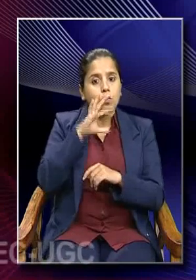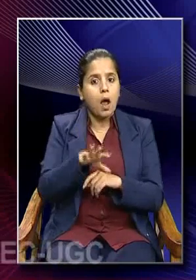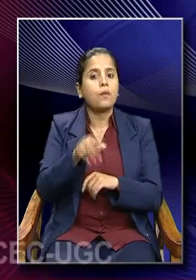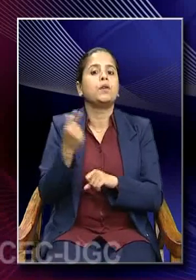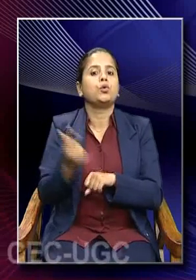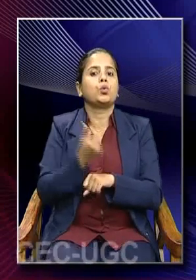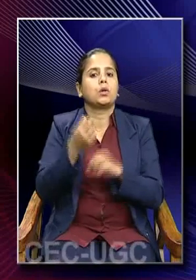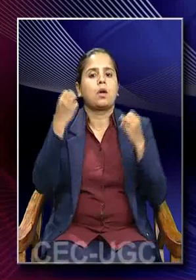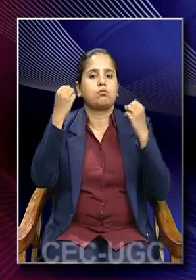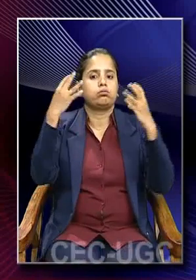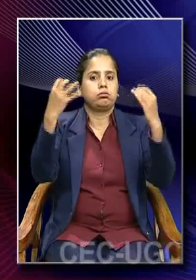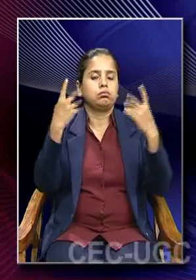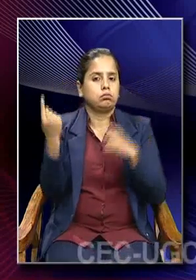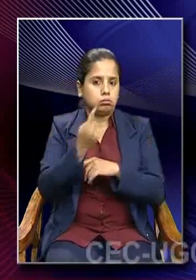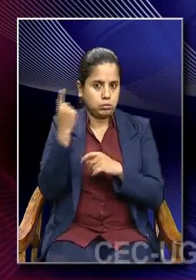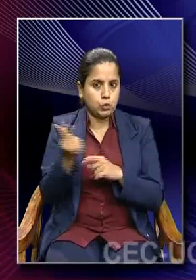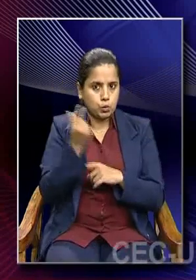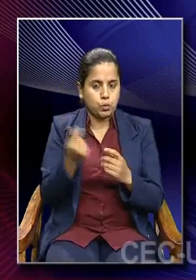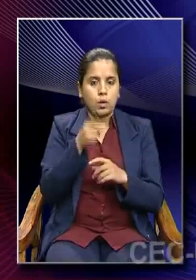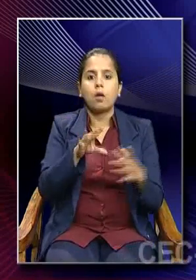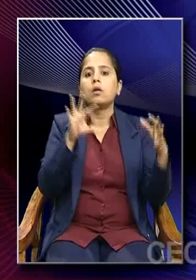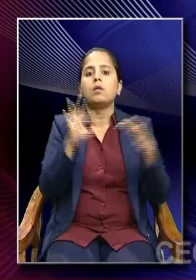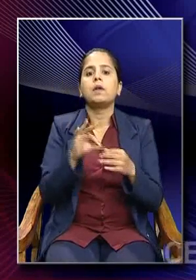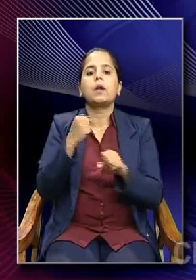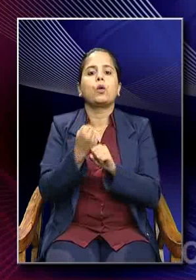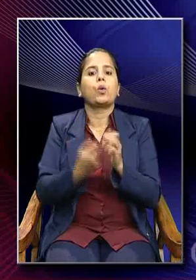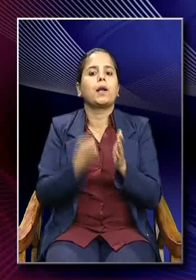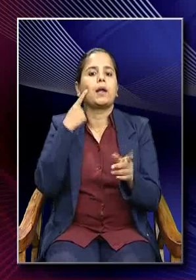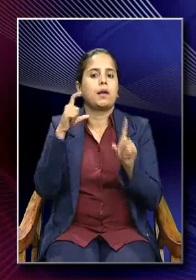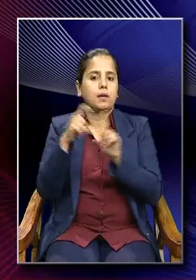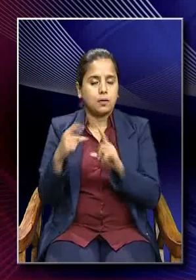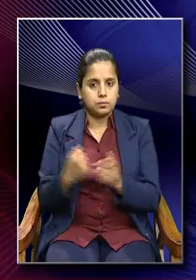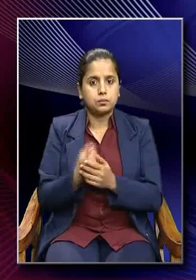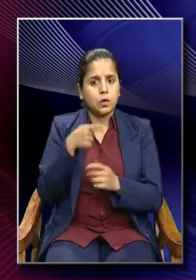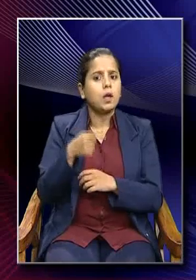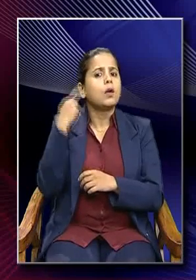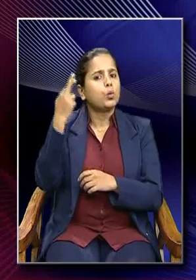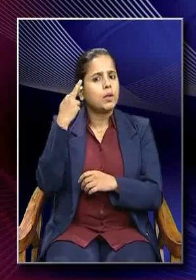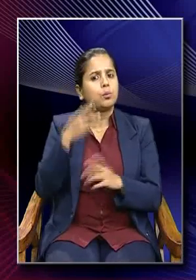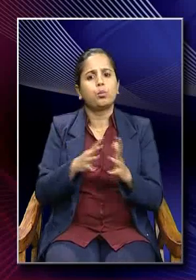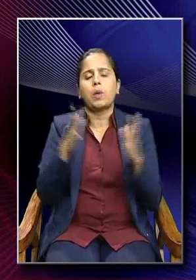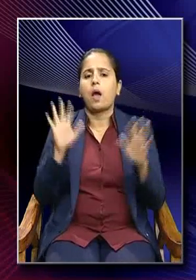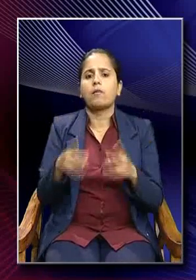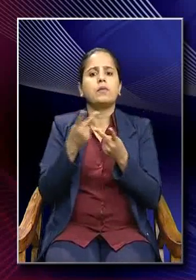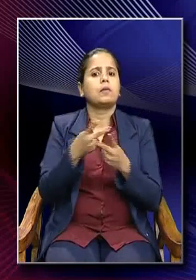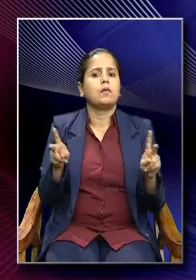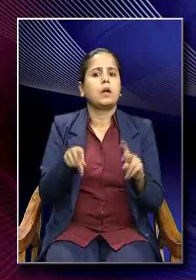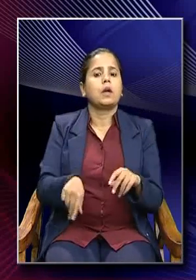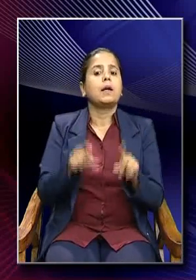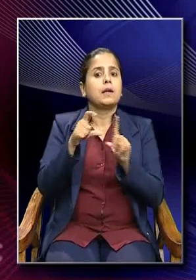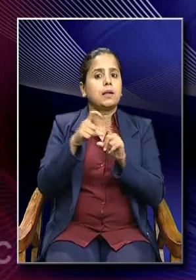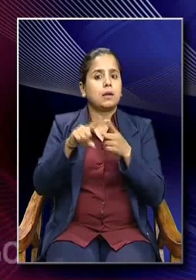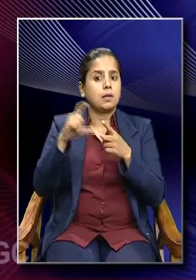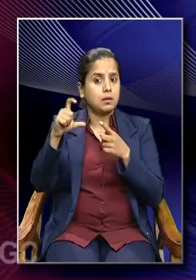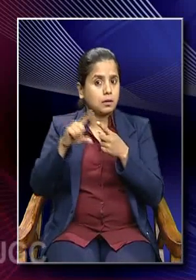the electricity, and it is connected by the grid. So therefore, there is a huge difference between a decentralized system